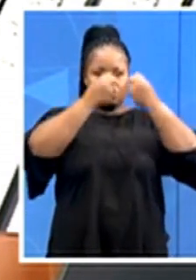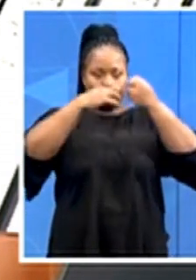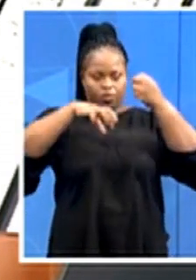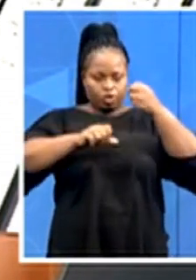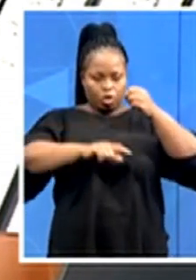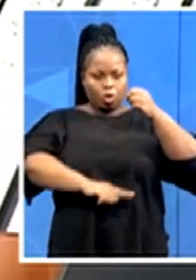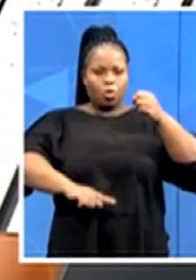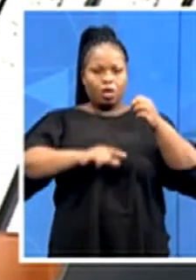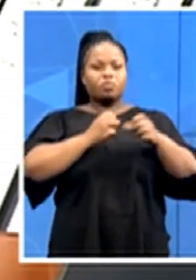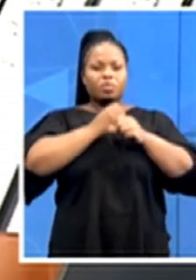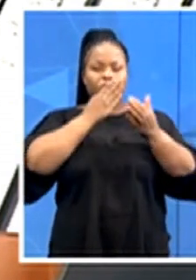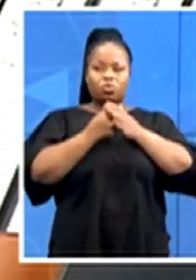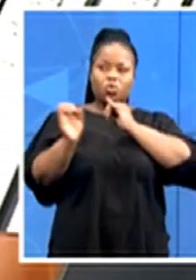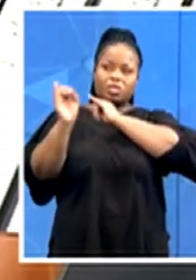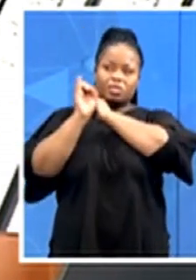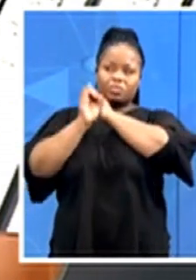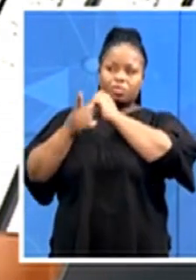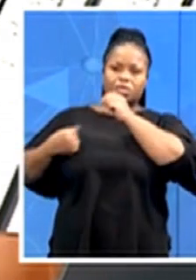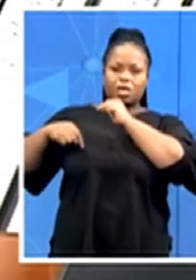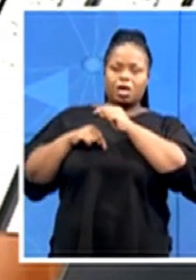and in our democracy.